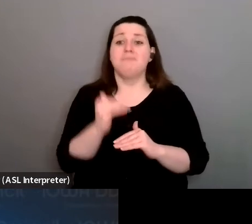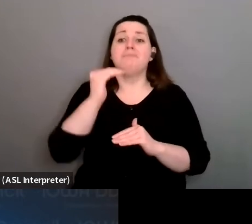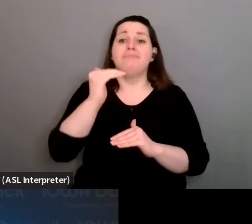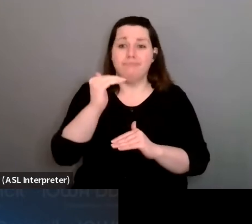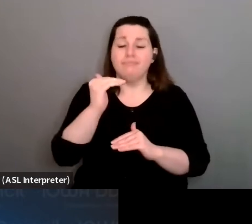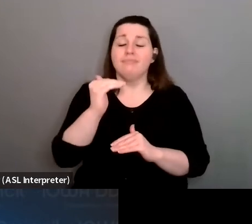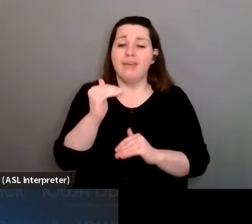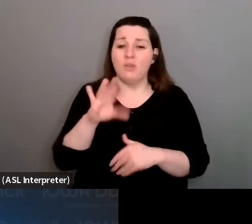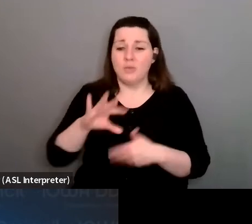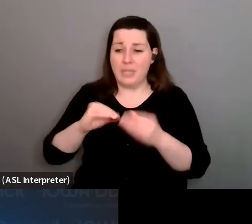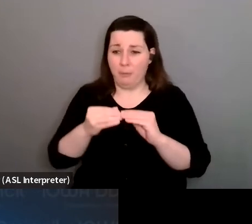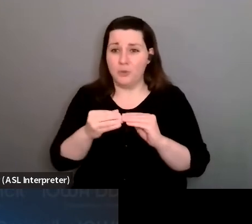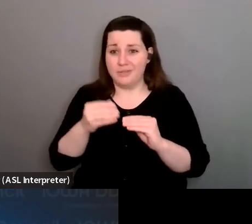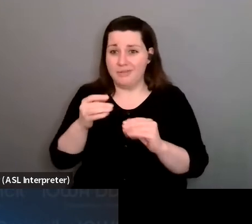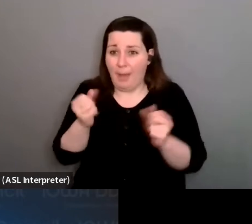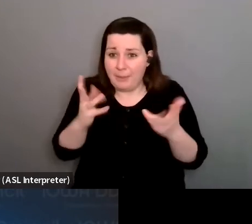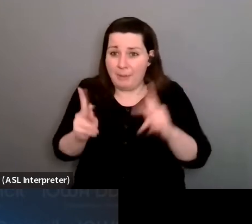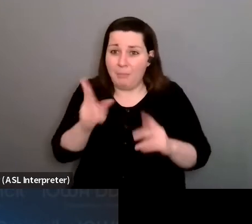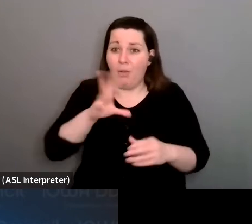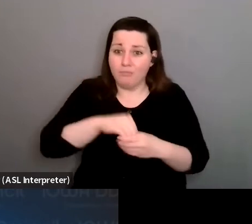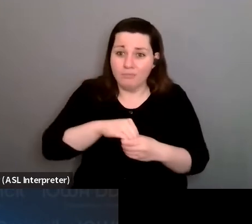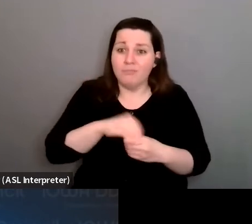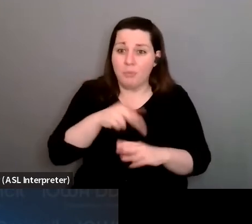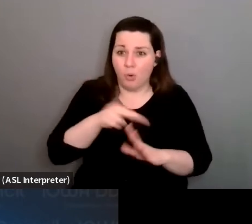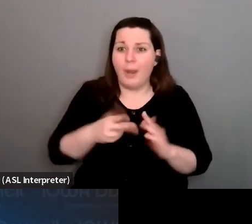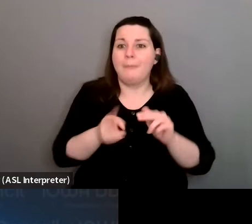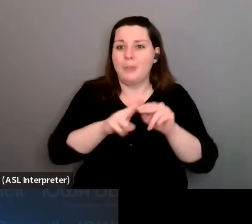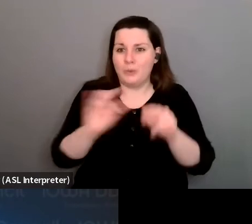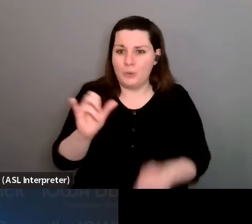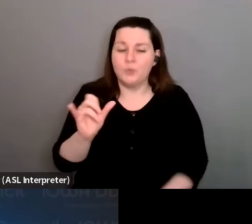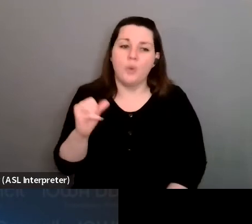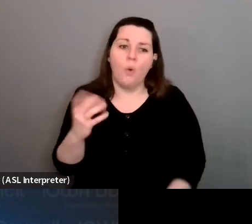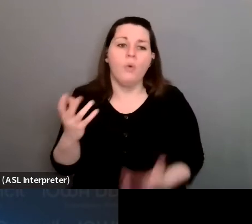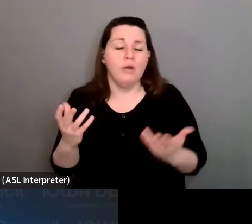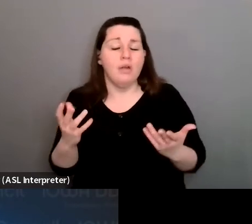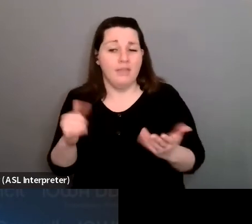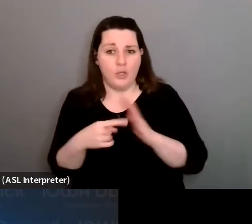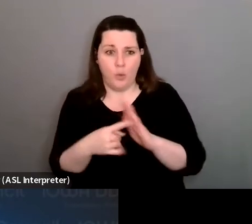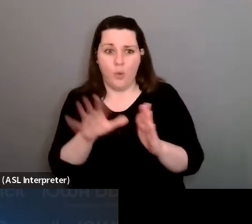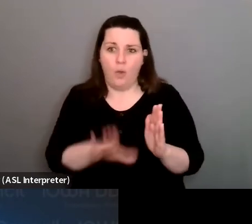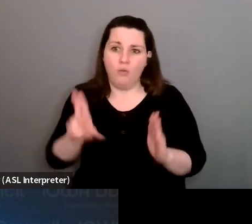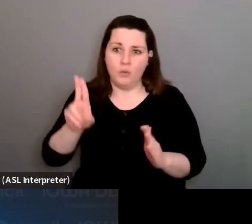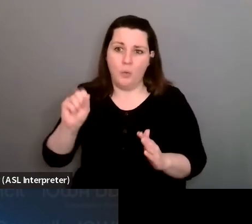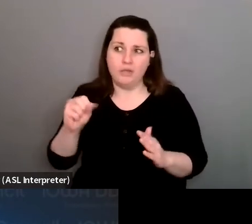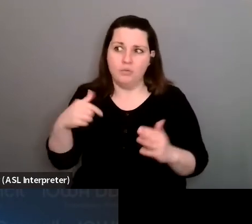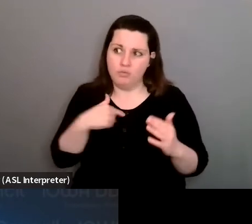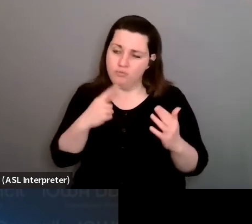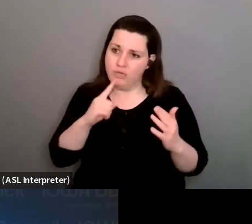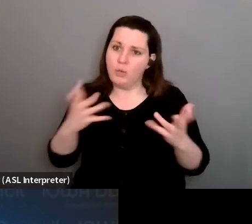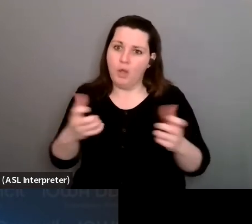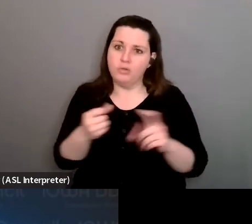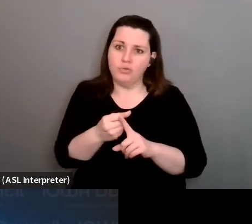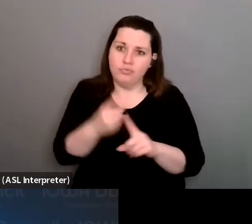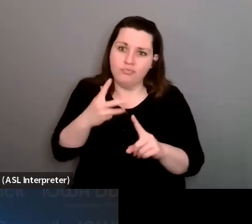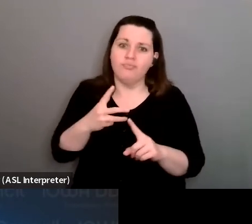have increased, but that really shows the nationwide effort to really grow these programs